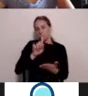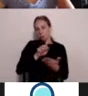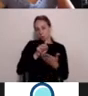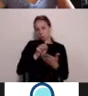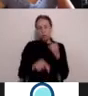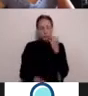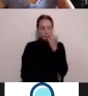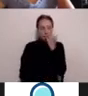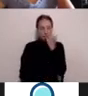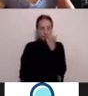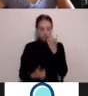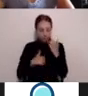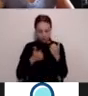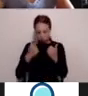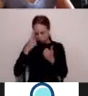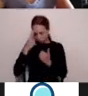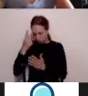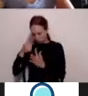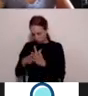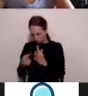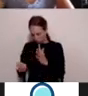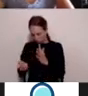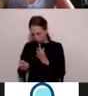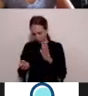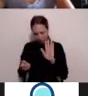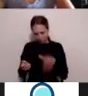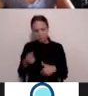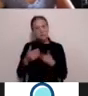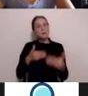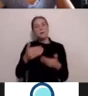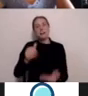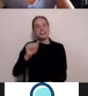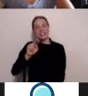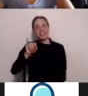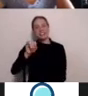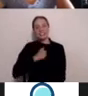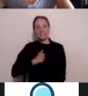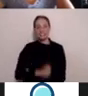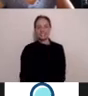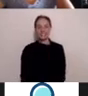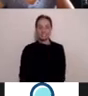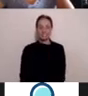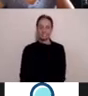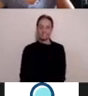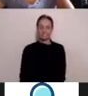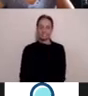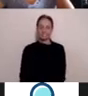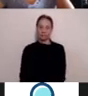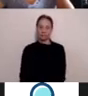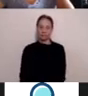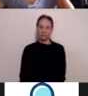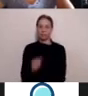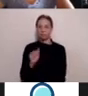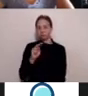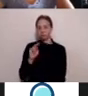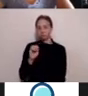I had another thought, but now I forgot it. So keep going. Sorry, Annie. No problem. Okay. So another question, and please,